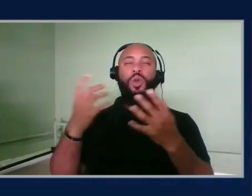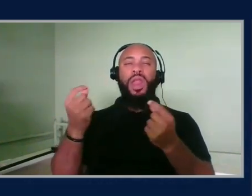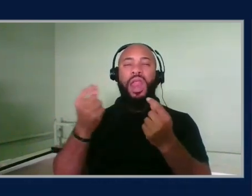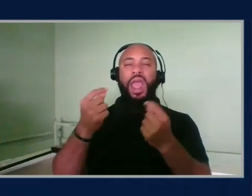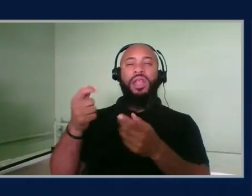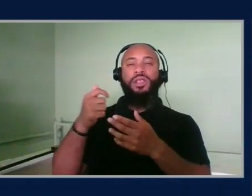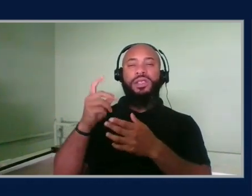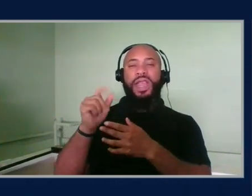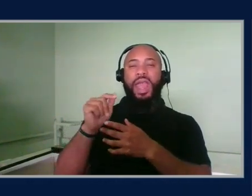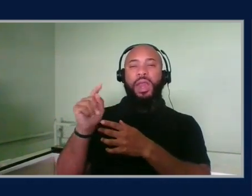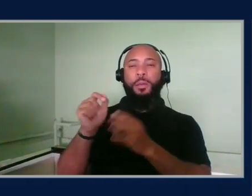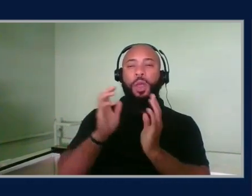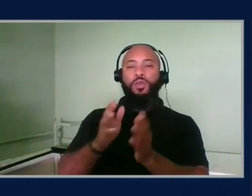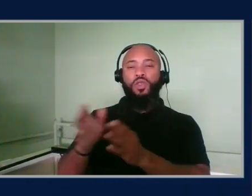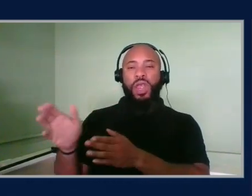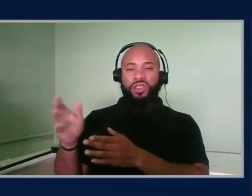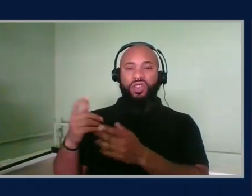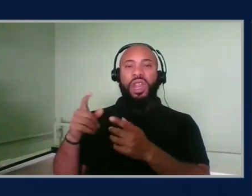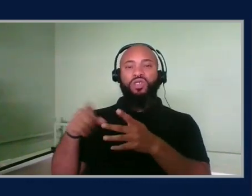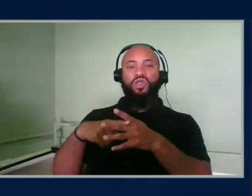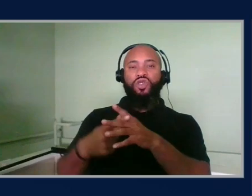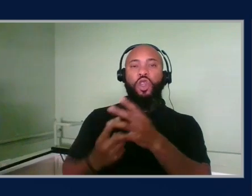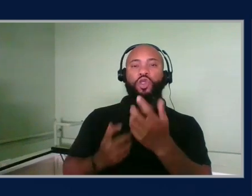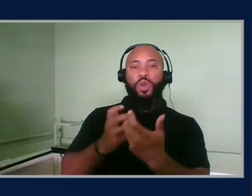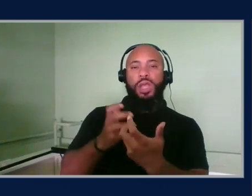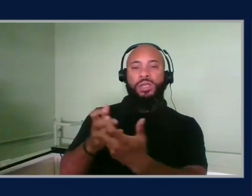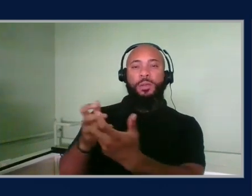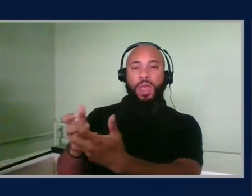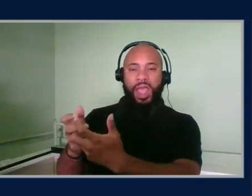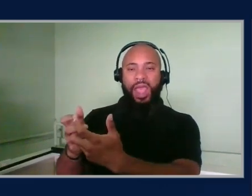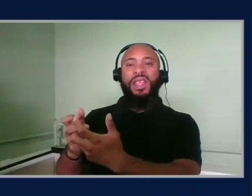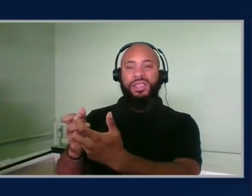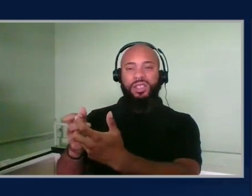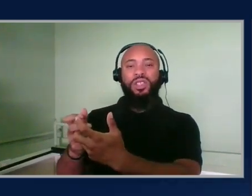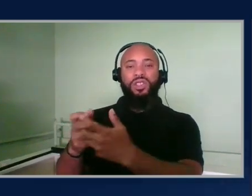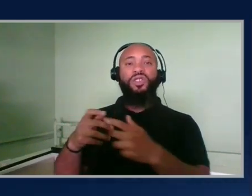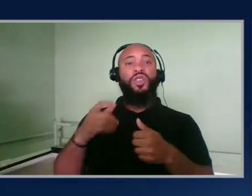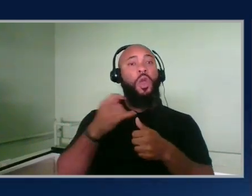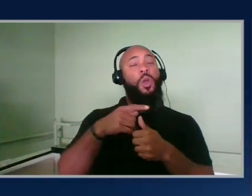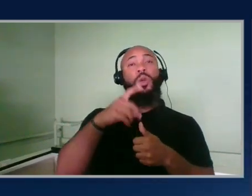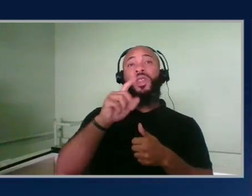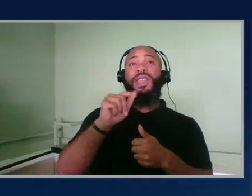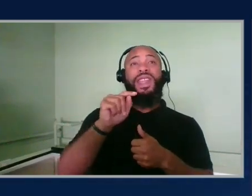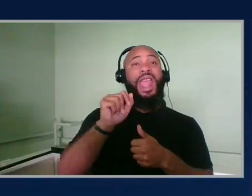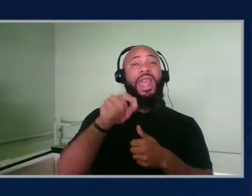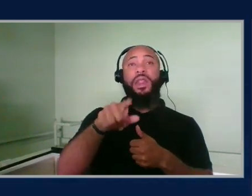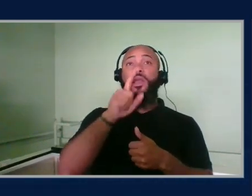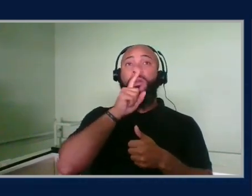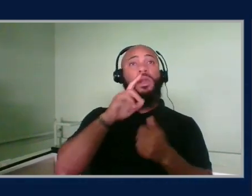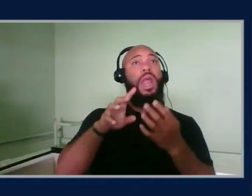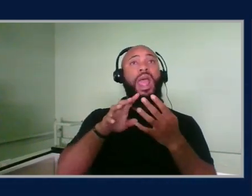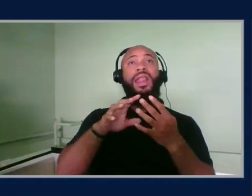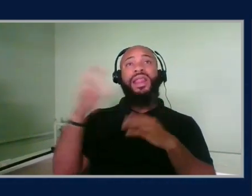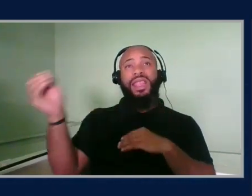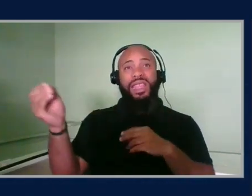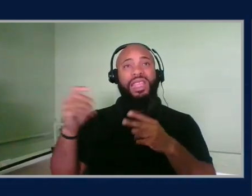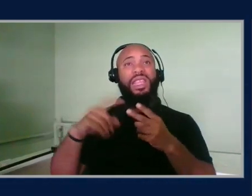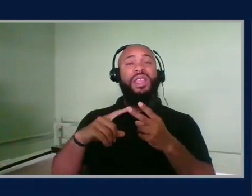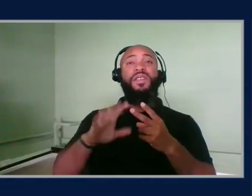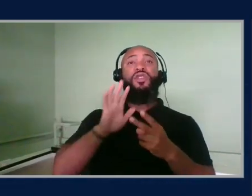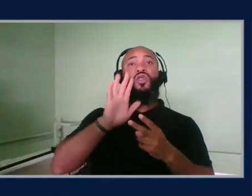within your enterprise perimeter of data, so the data doesn't leave. It's your own customized version of the